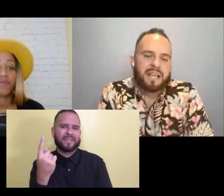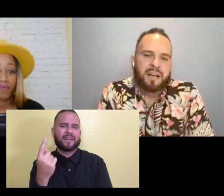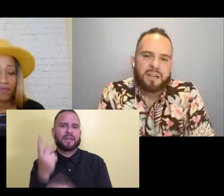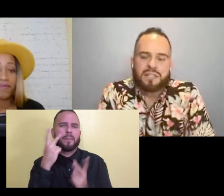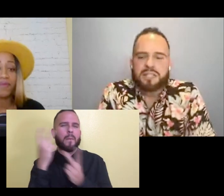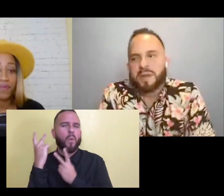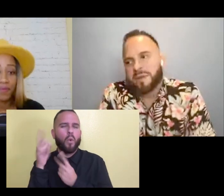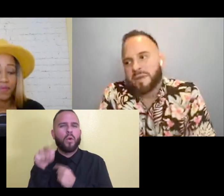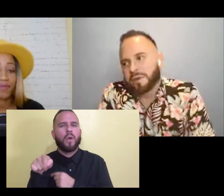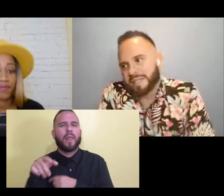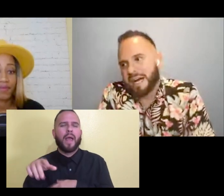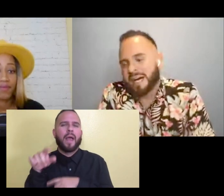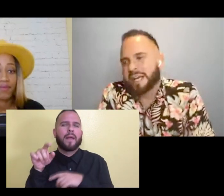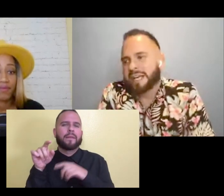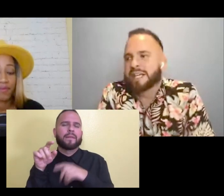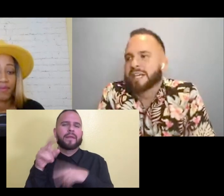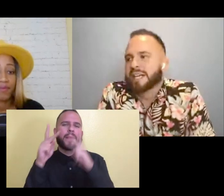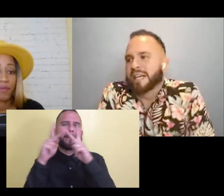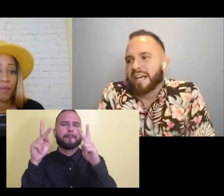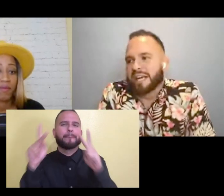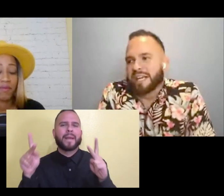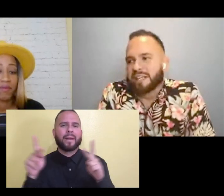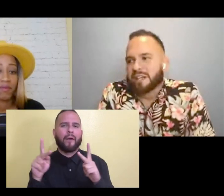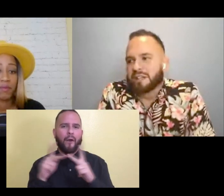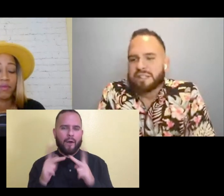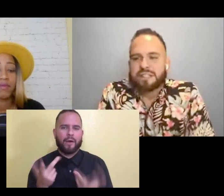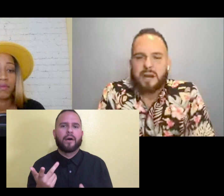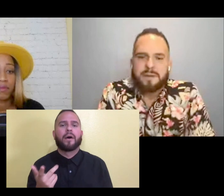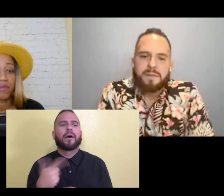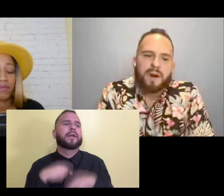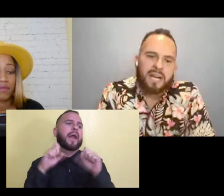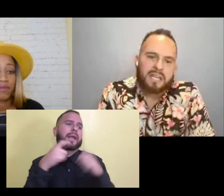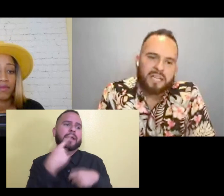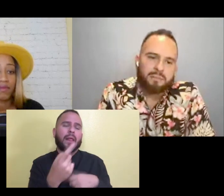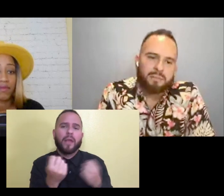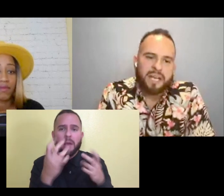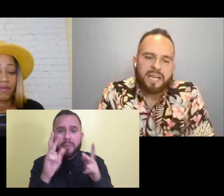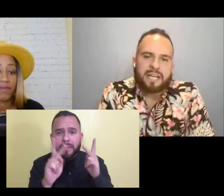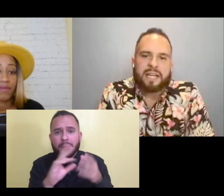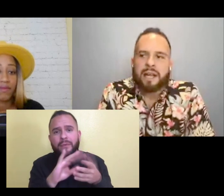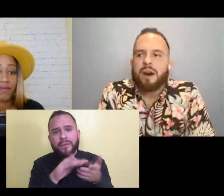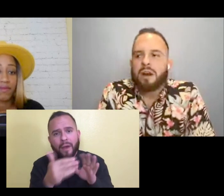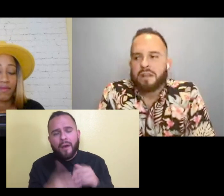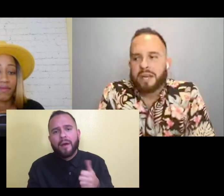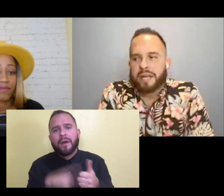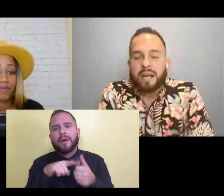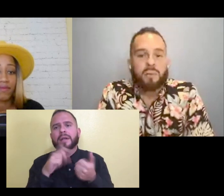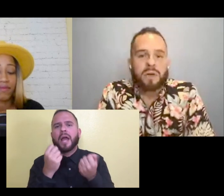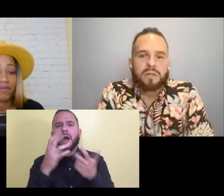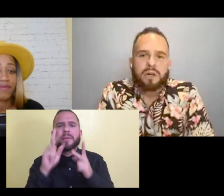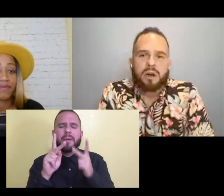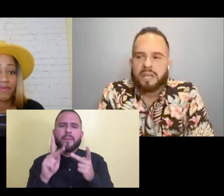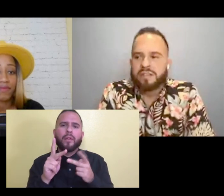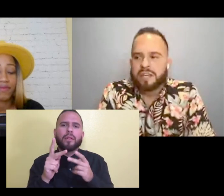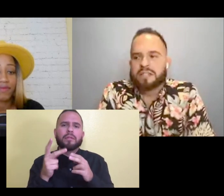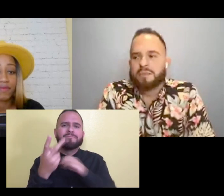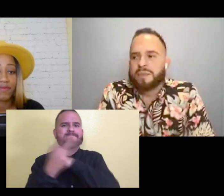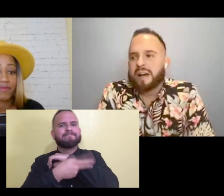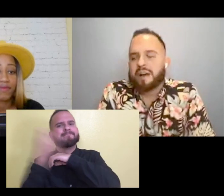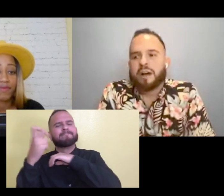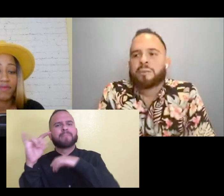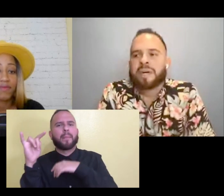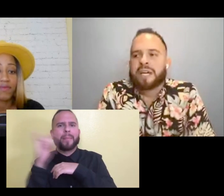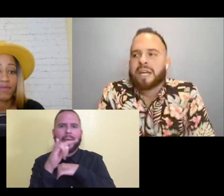tell you like, oh, this many people died, and this is how many people hijacked the plane, and all of that. And I will, I'll give the